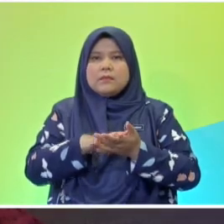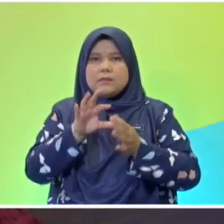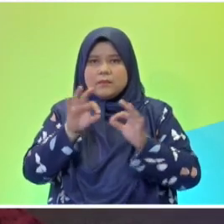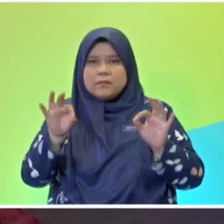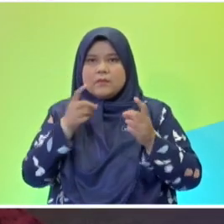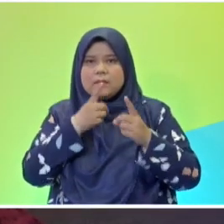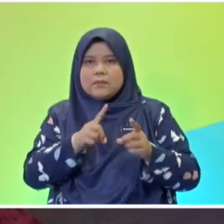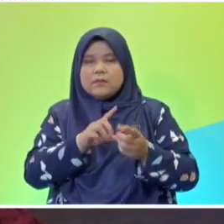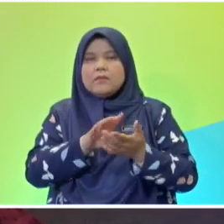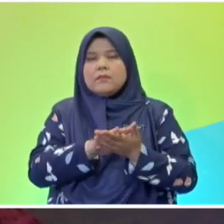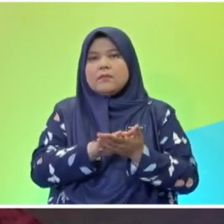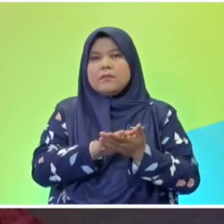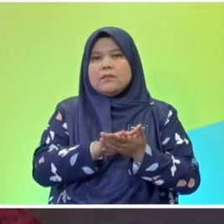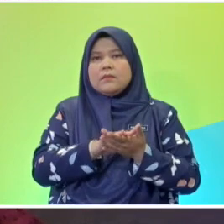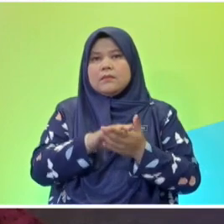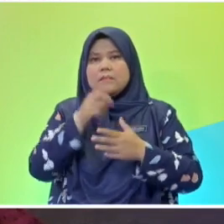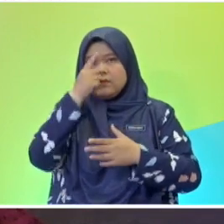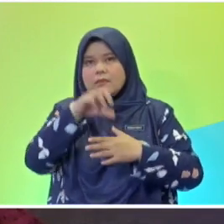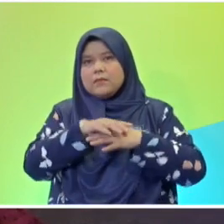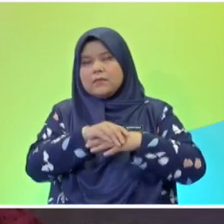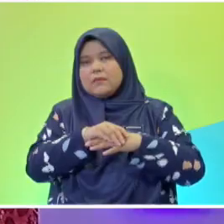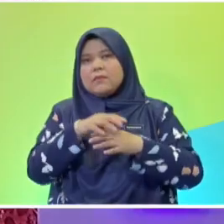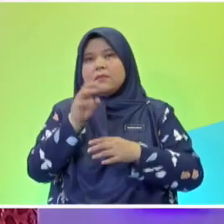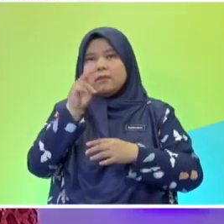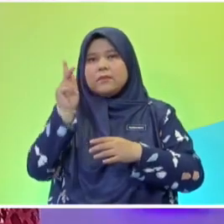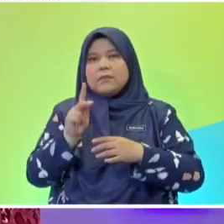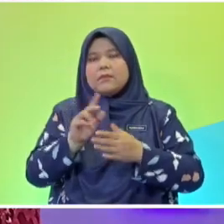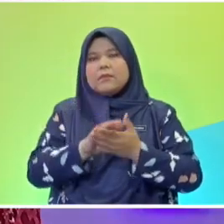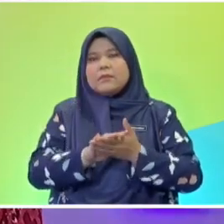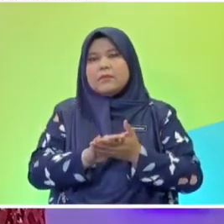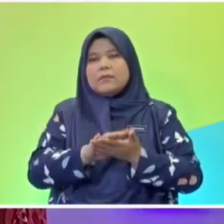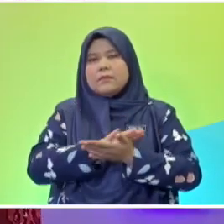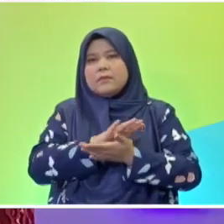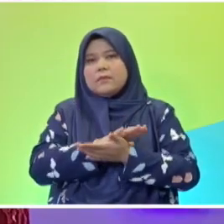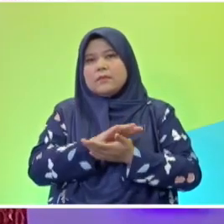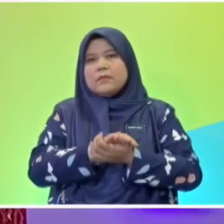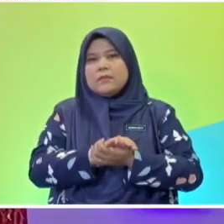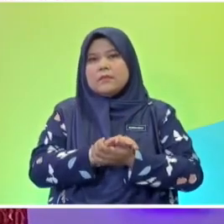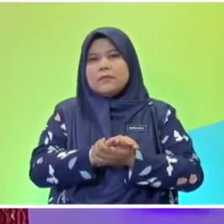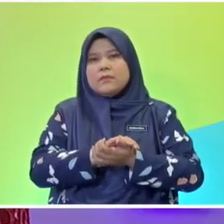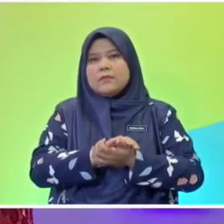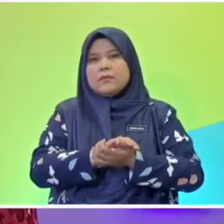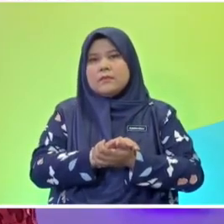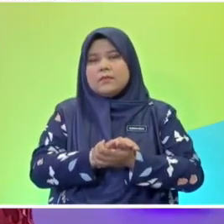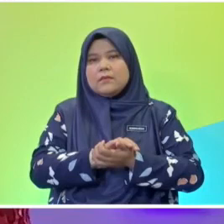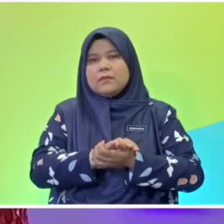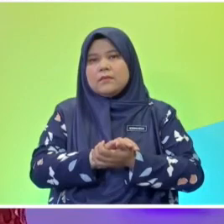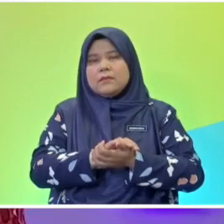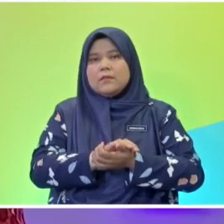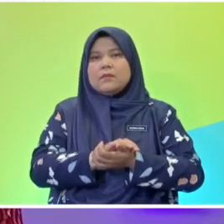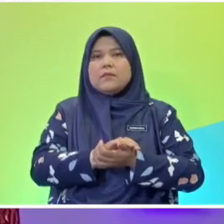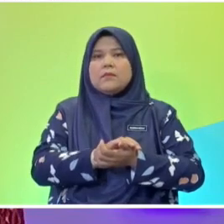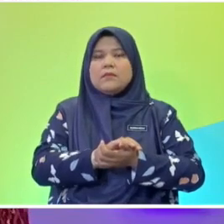objectives for the English paper. Okay. All right, moving on to the assessment